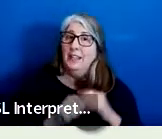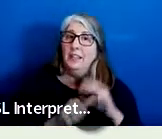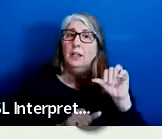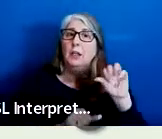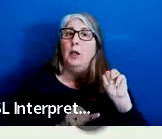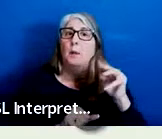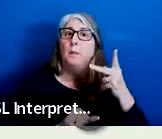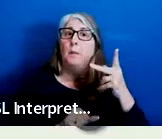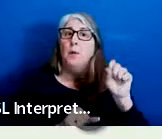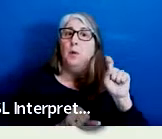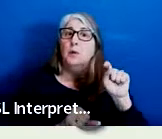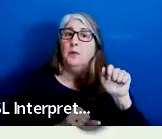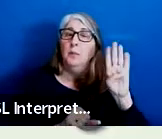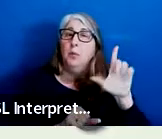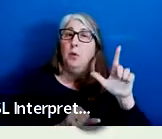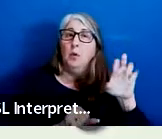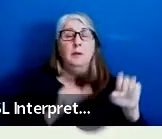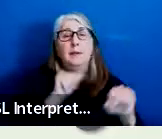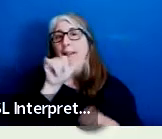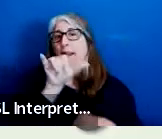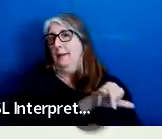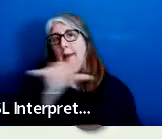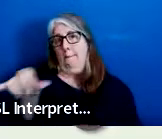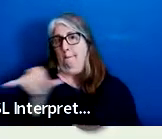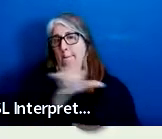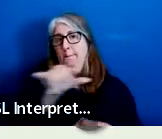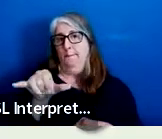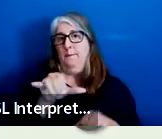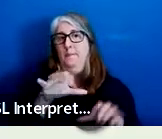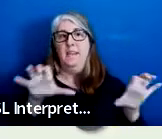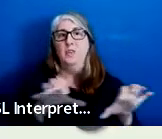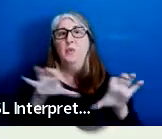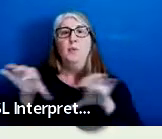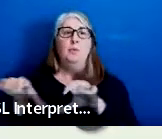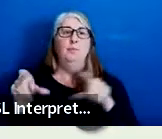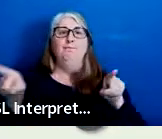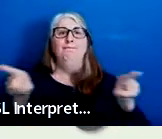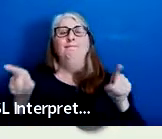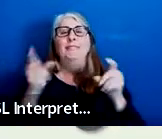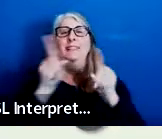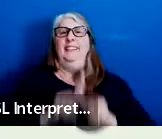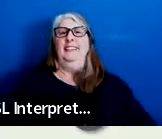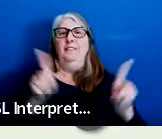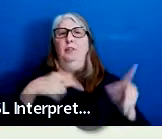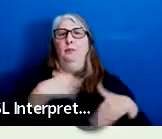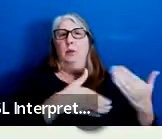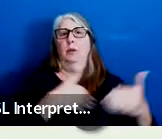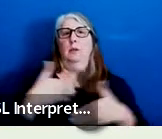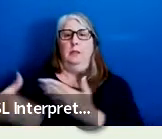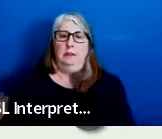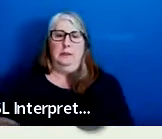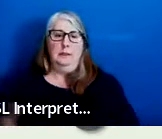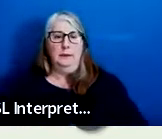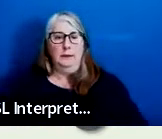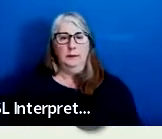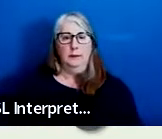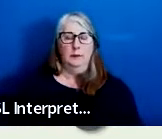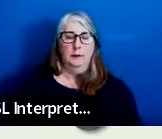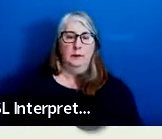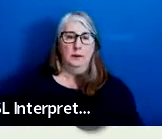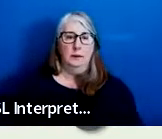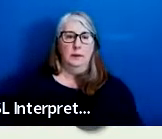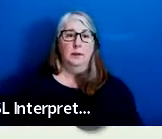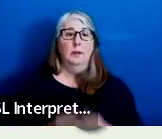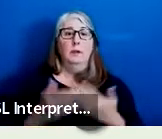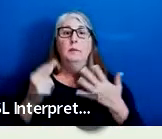not necessarily the same thing and perform differently in the composting process. Things to look out